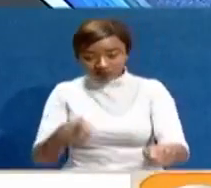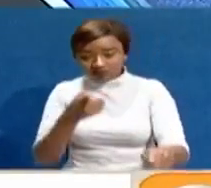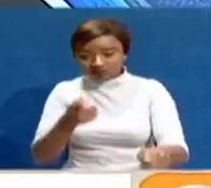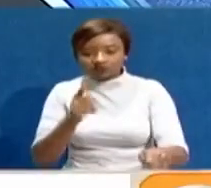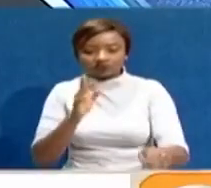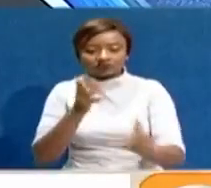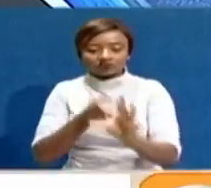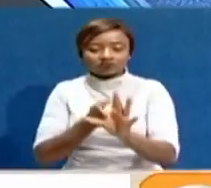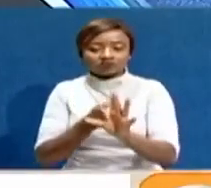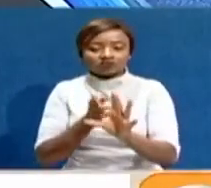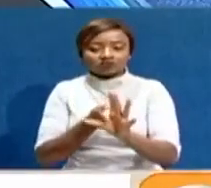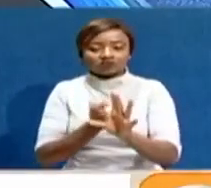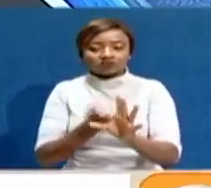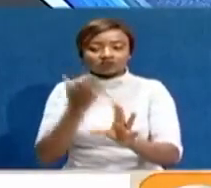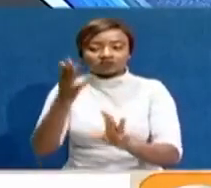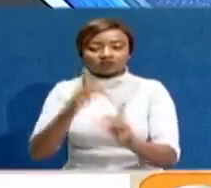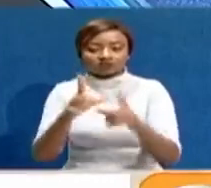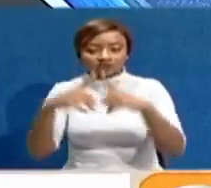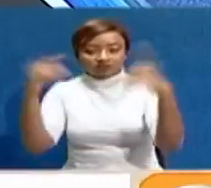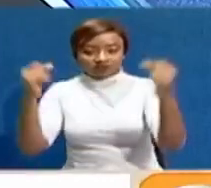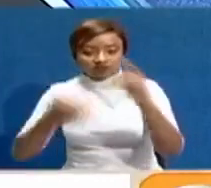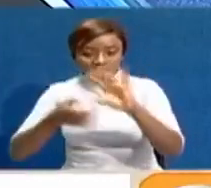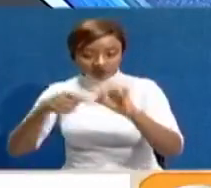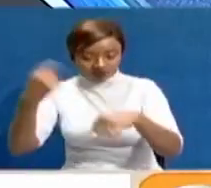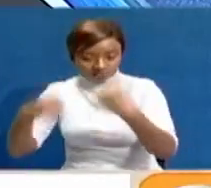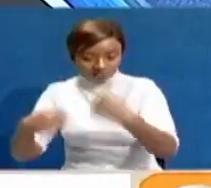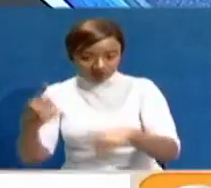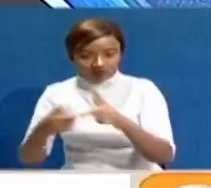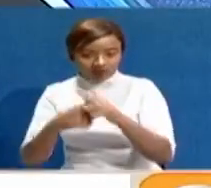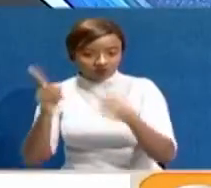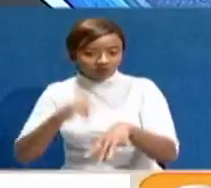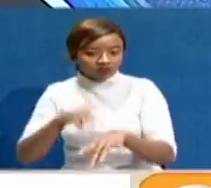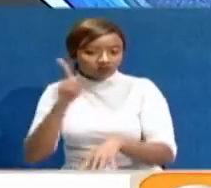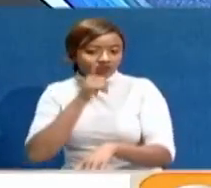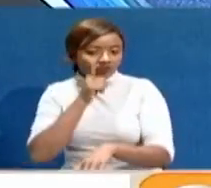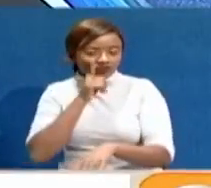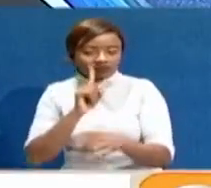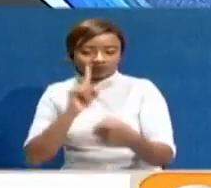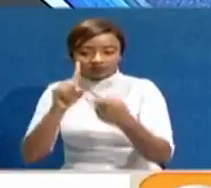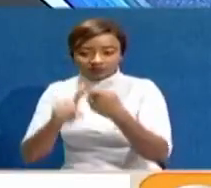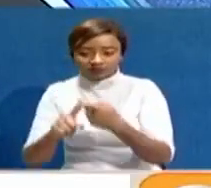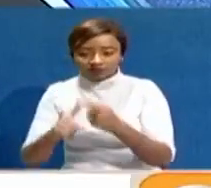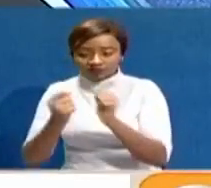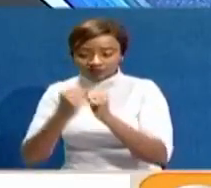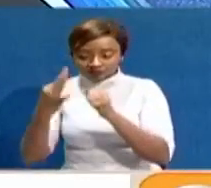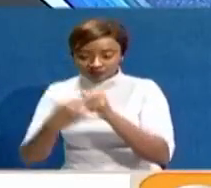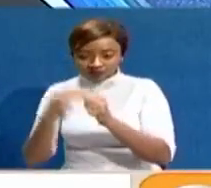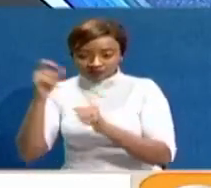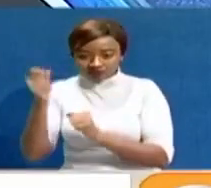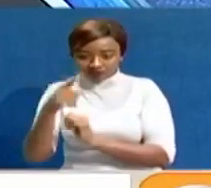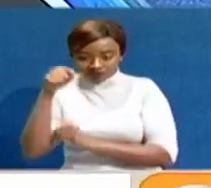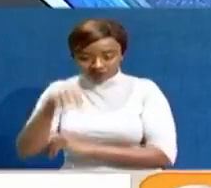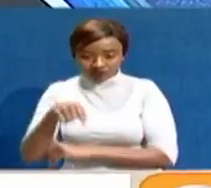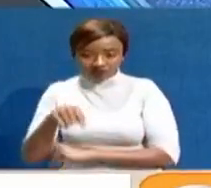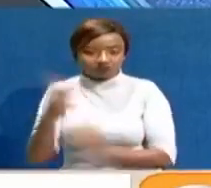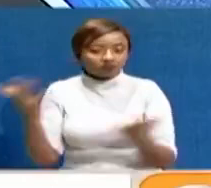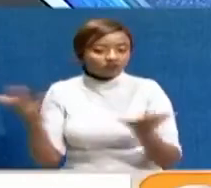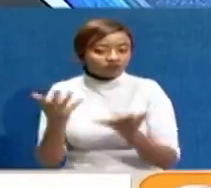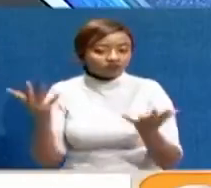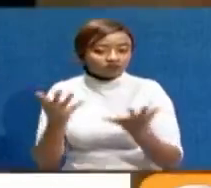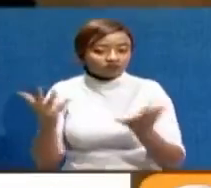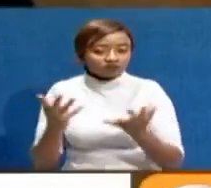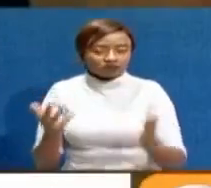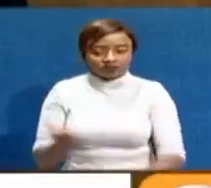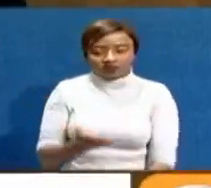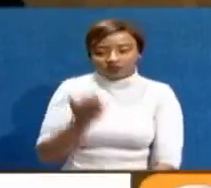the final trials for the Tokyo Olympics starting tomorrow up until the 18th of this month in Doha, Qatar. The team